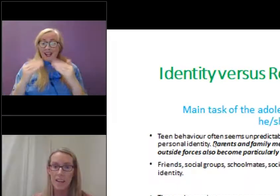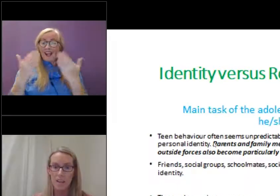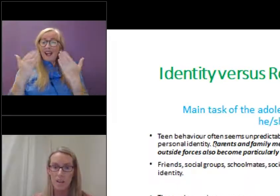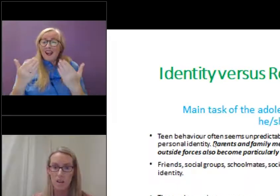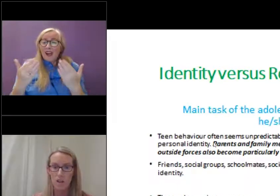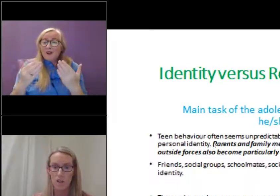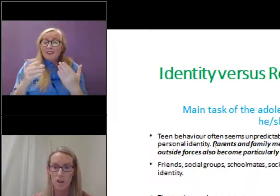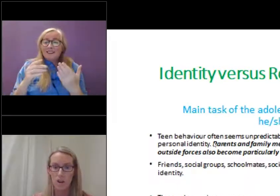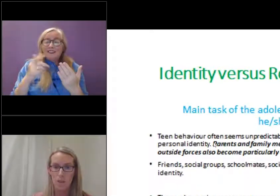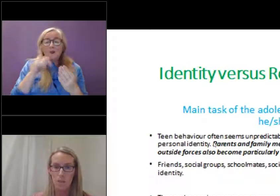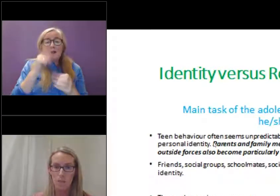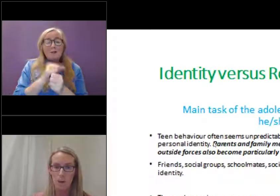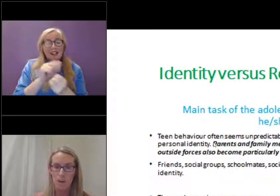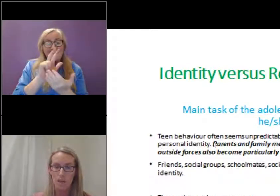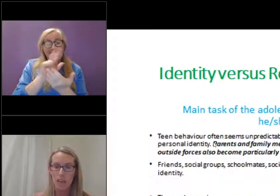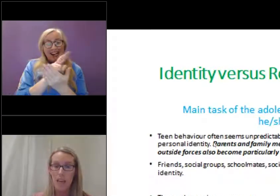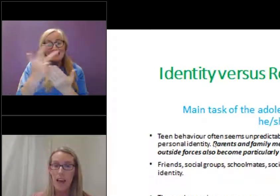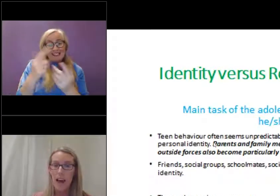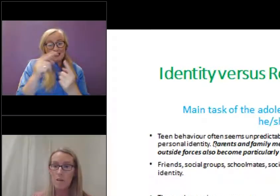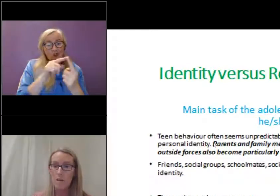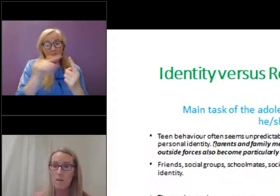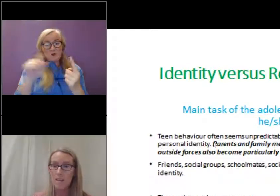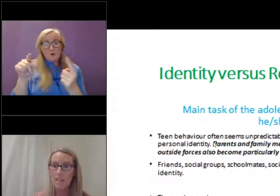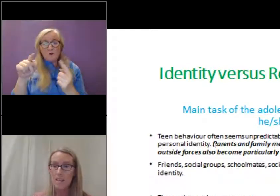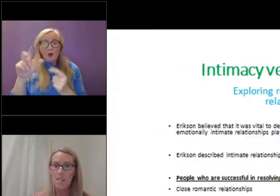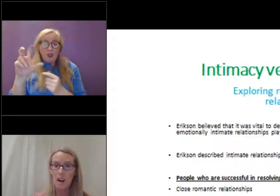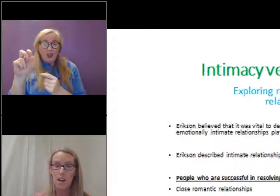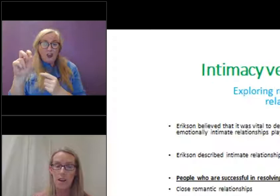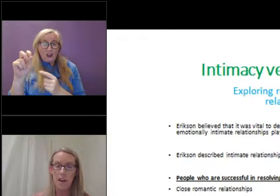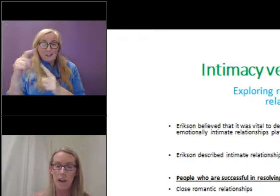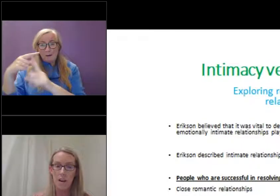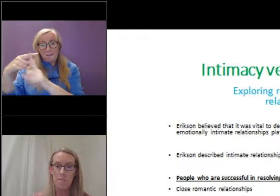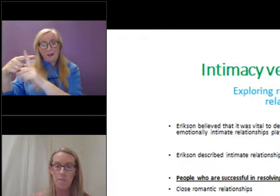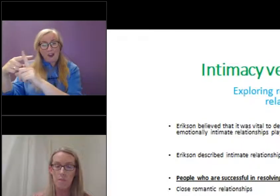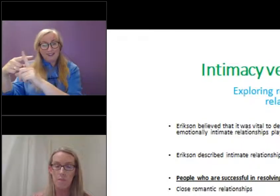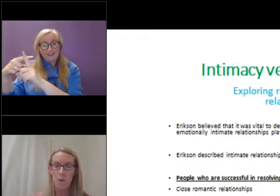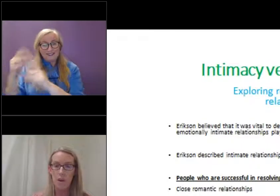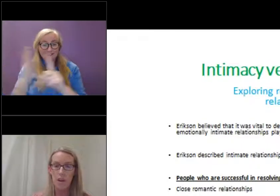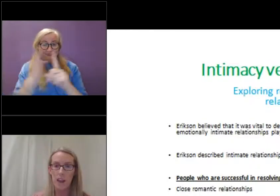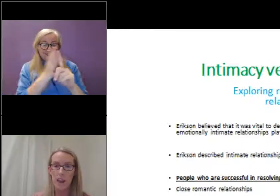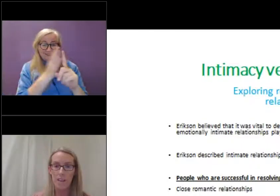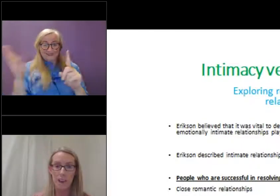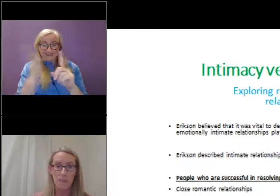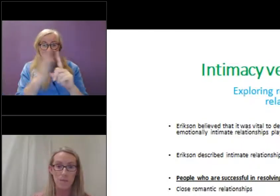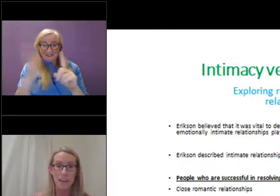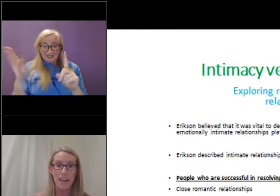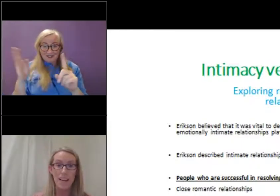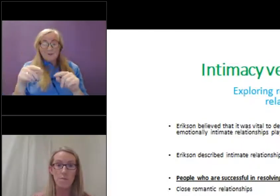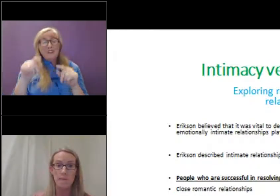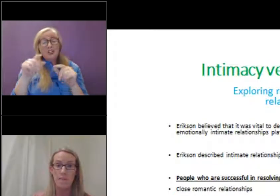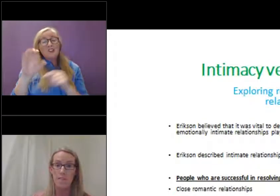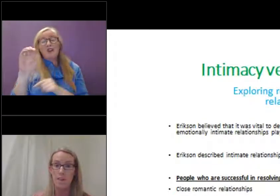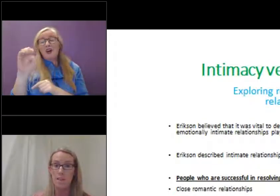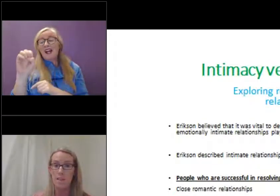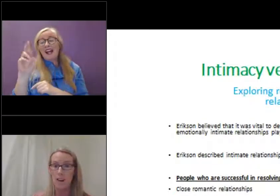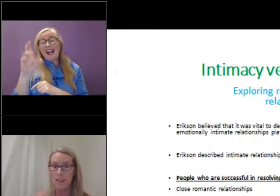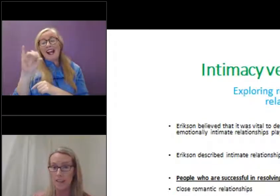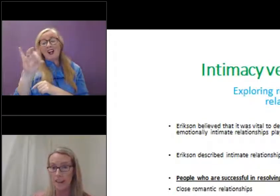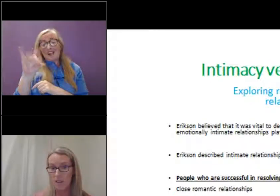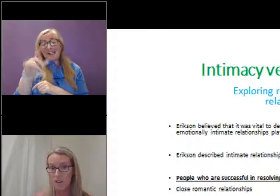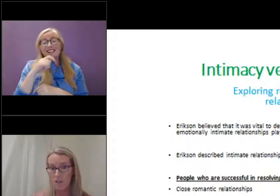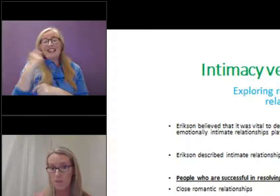of 18 to 30 plus. And so this is kind of what Erik Erikson would say, intimacy